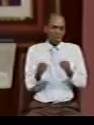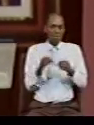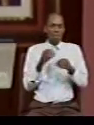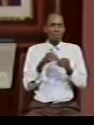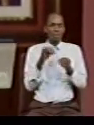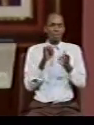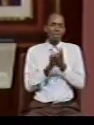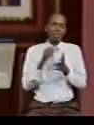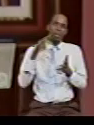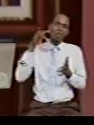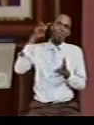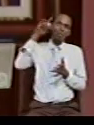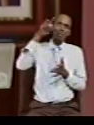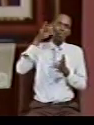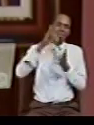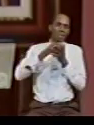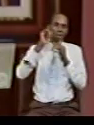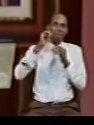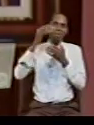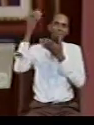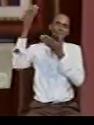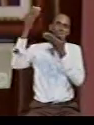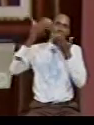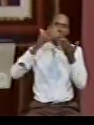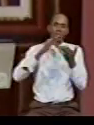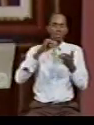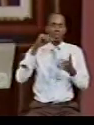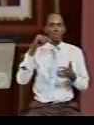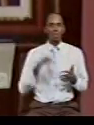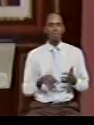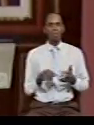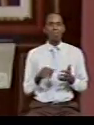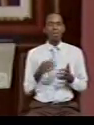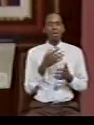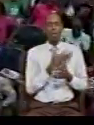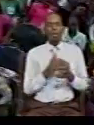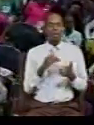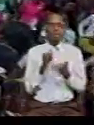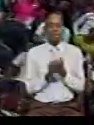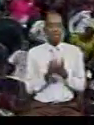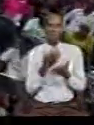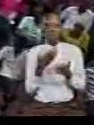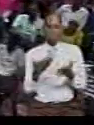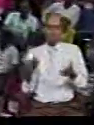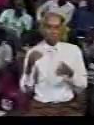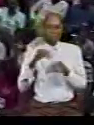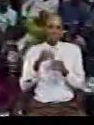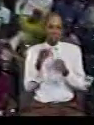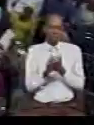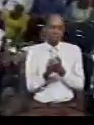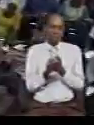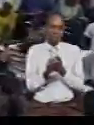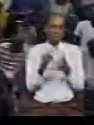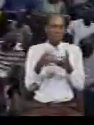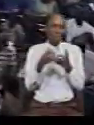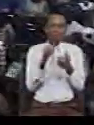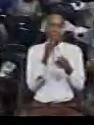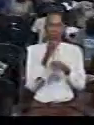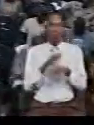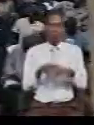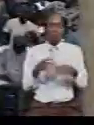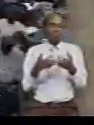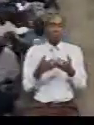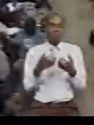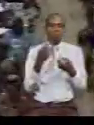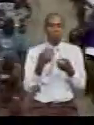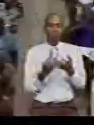inside that aeroplane. That's the engine of resurrection power. That is going to come in